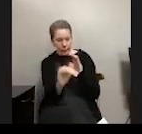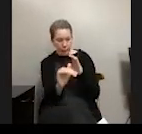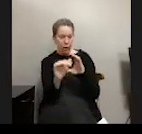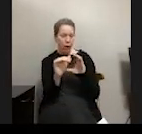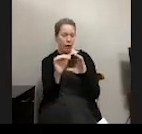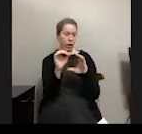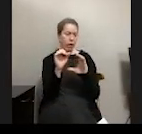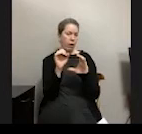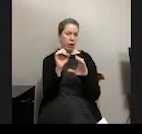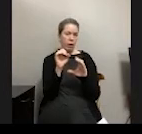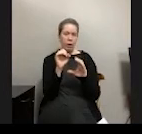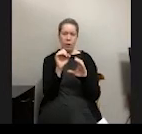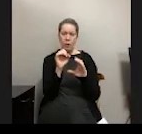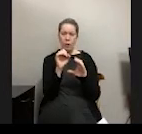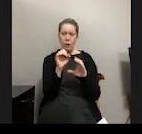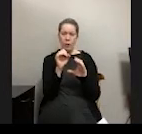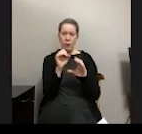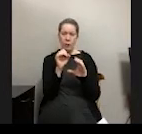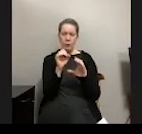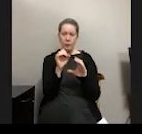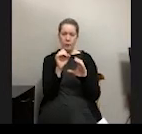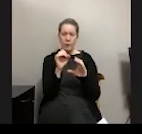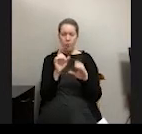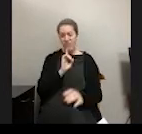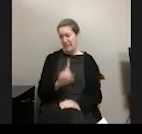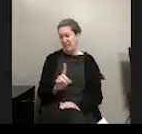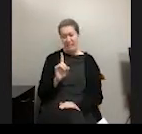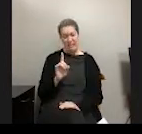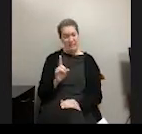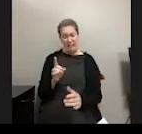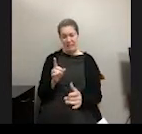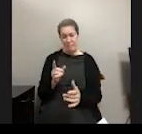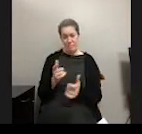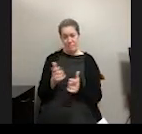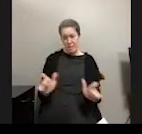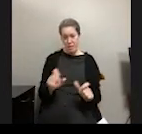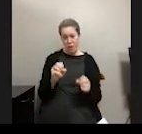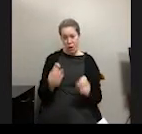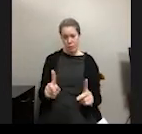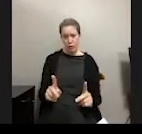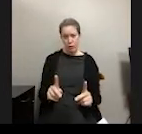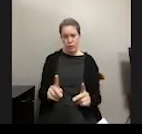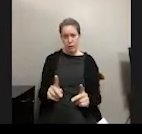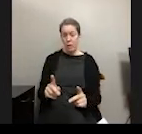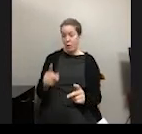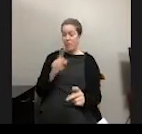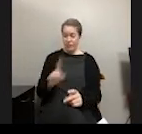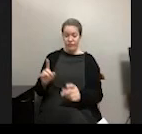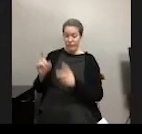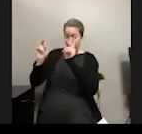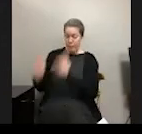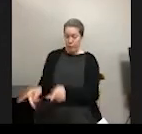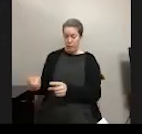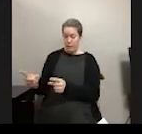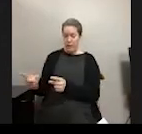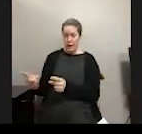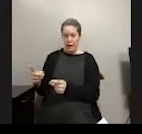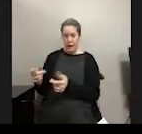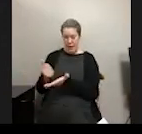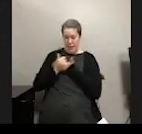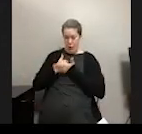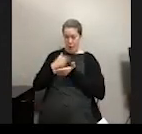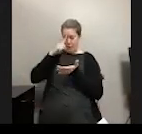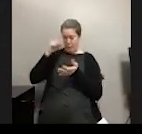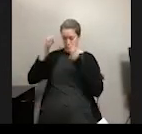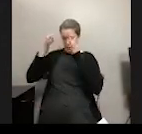really see it as an opportunity. And actually the person who helped me decide to switch to a caravan out of a gallery was someone I had gone to for mentorship who is